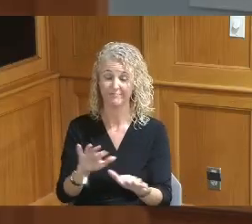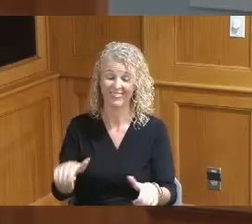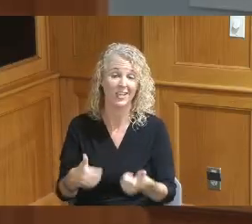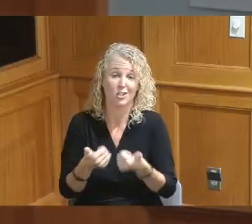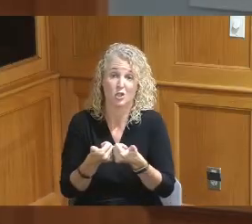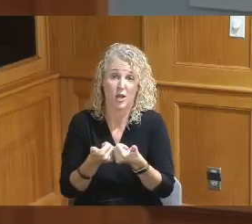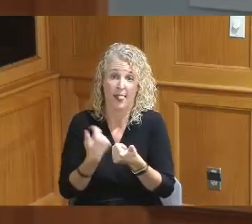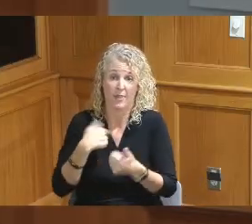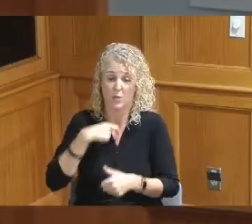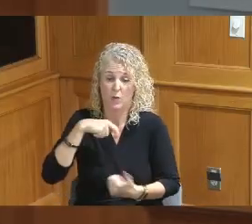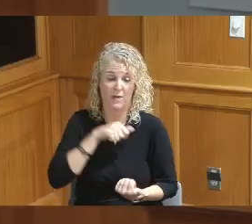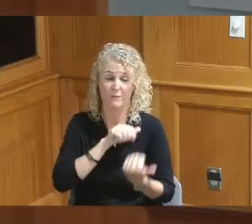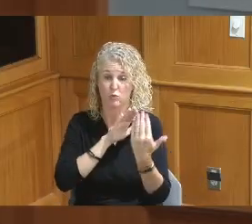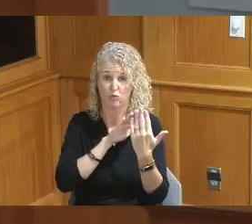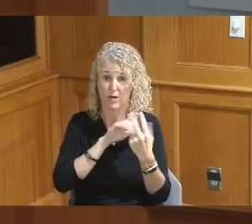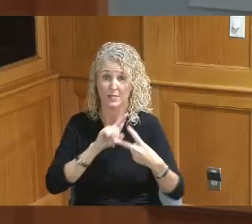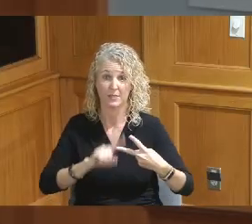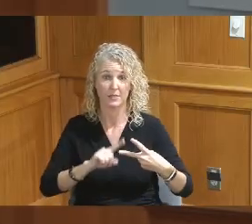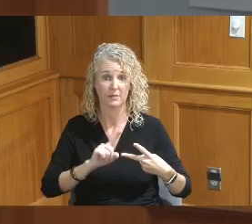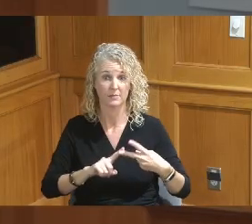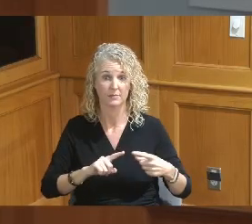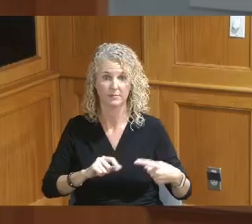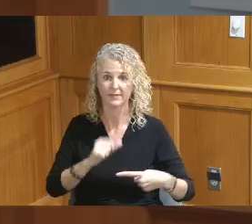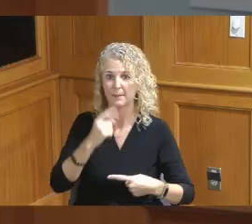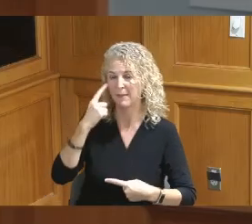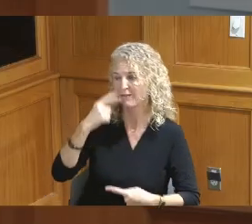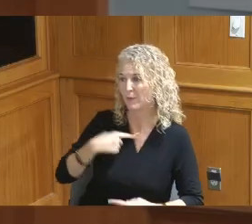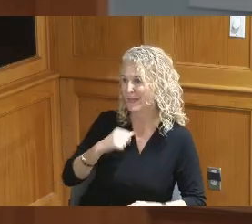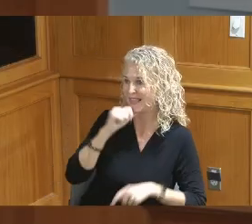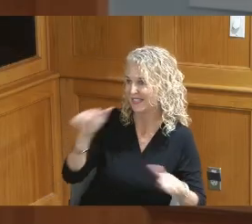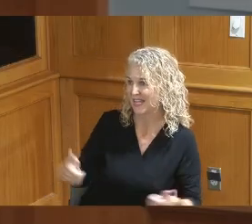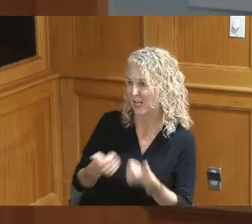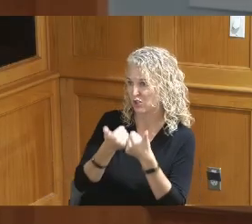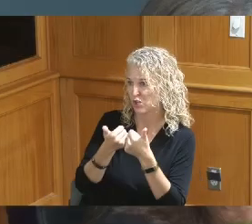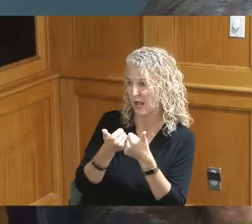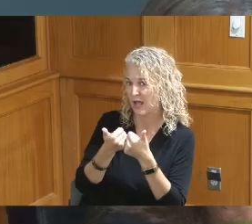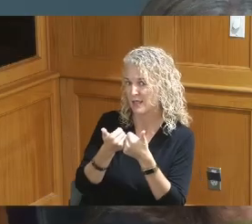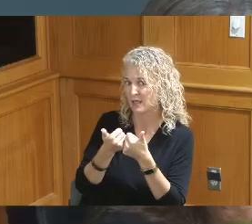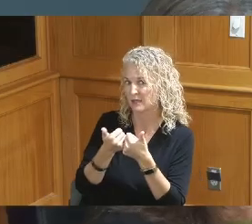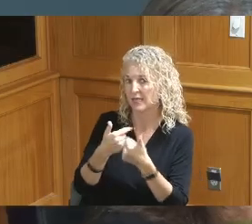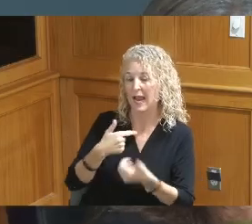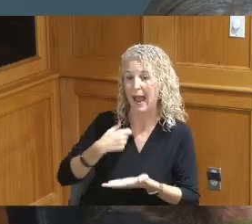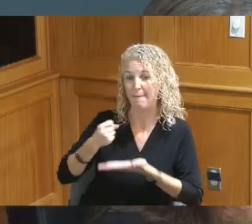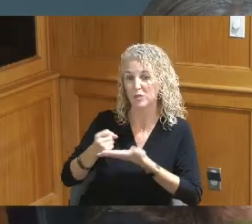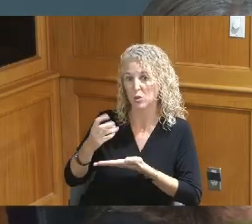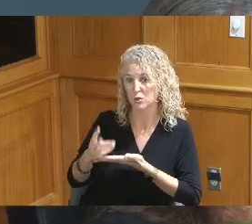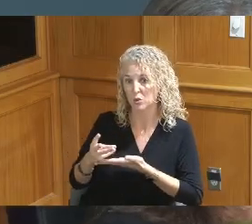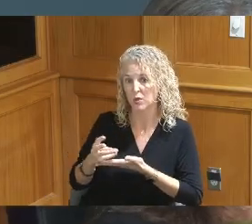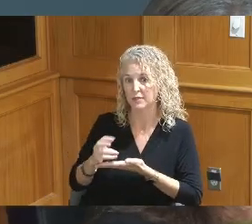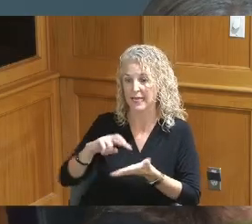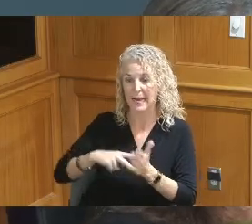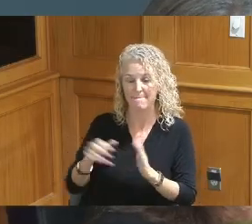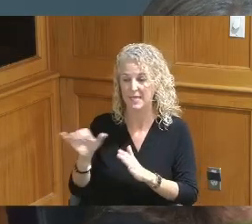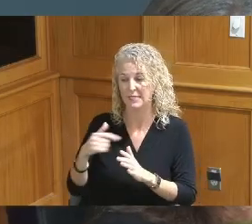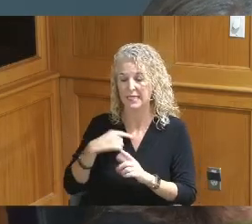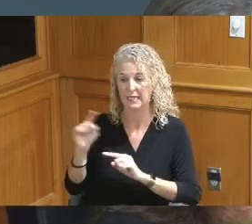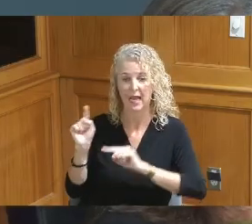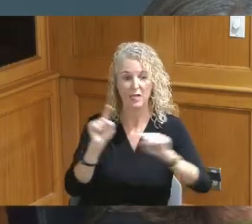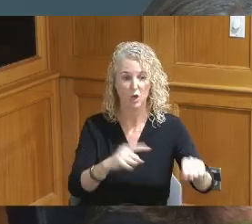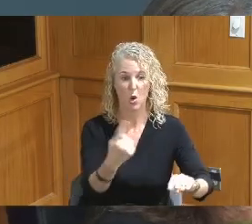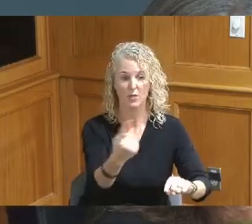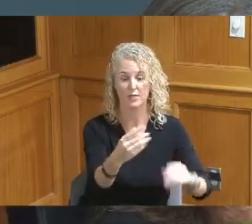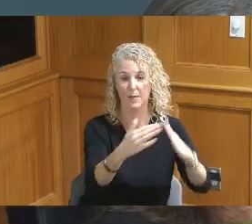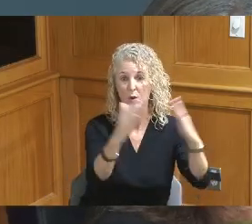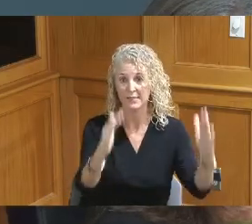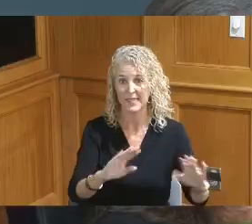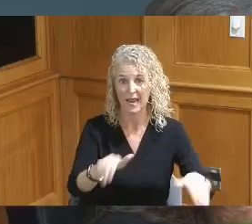that's out there that we would have to address. I would also say that's not a challenge. Being a social worker, it would be like going to someone's home